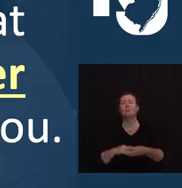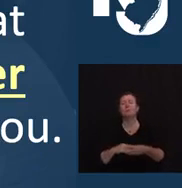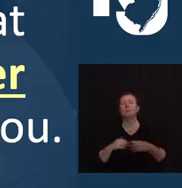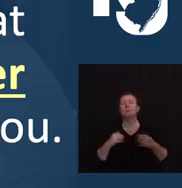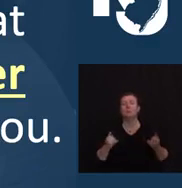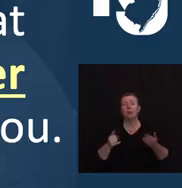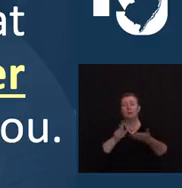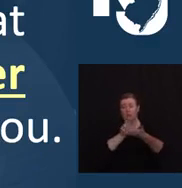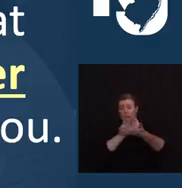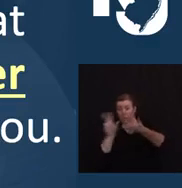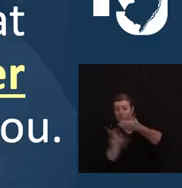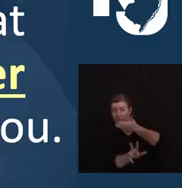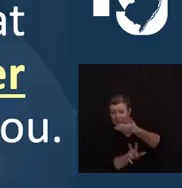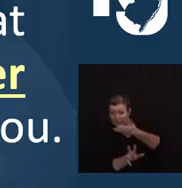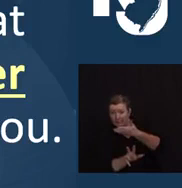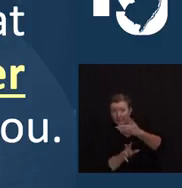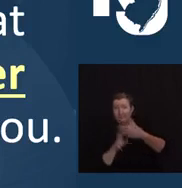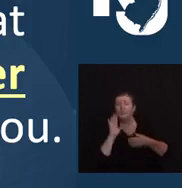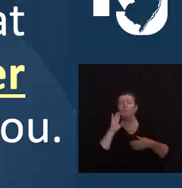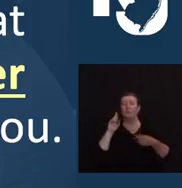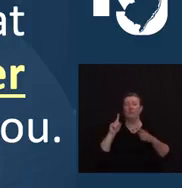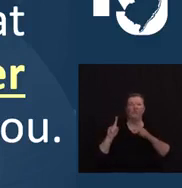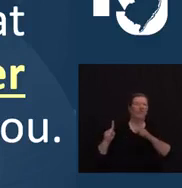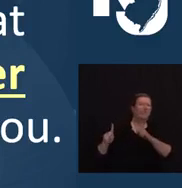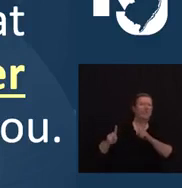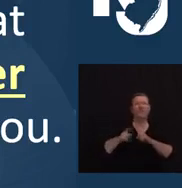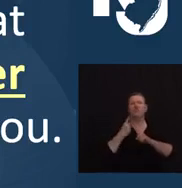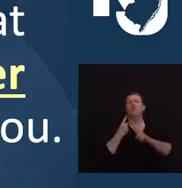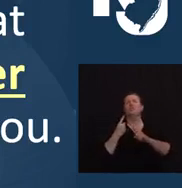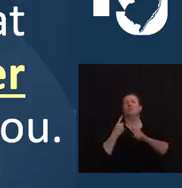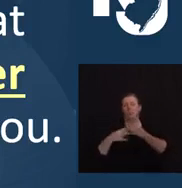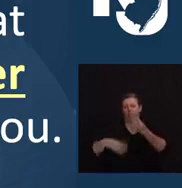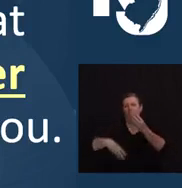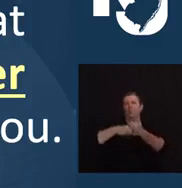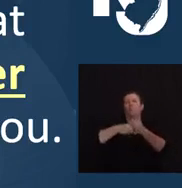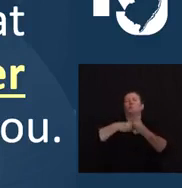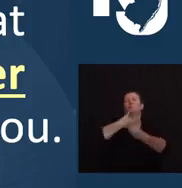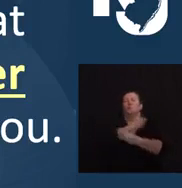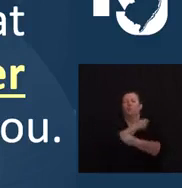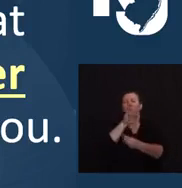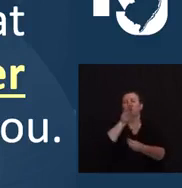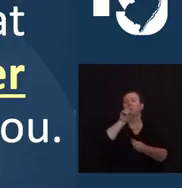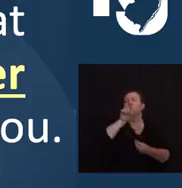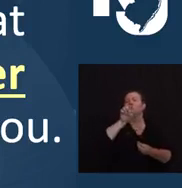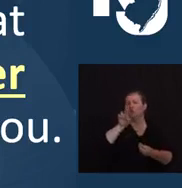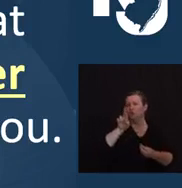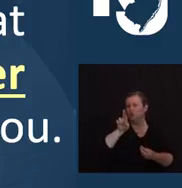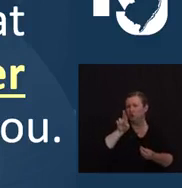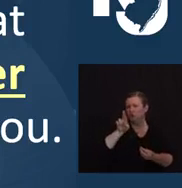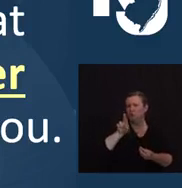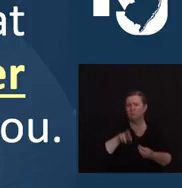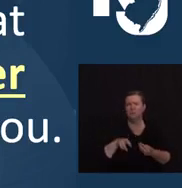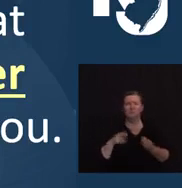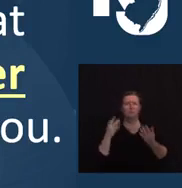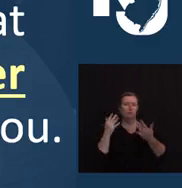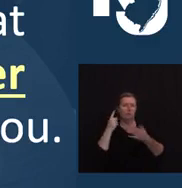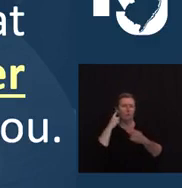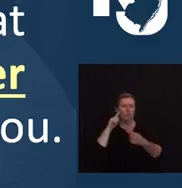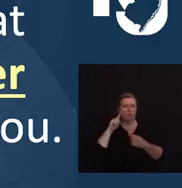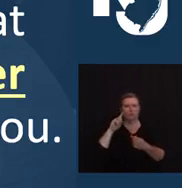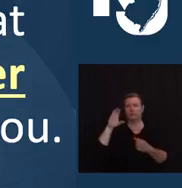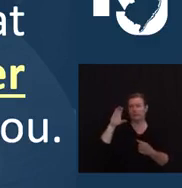administering the first booster shots. We are still awaiting final authorization and guidance from the CDC to begin